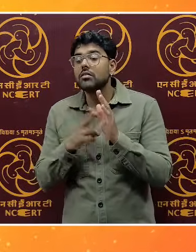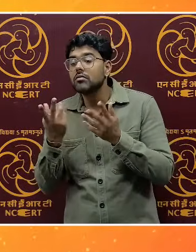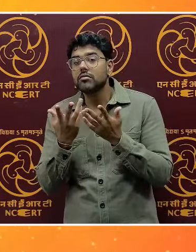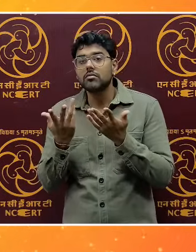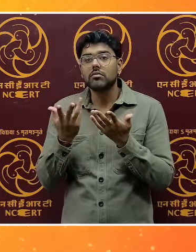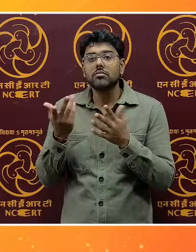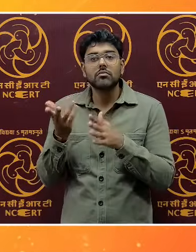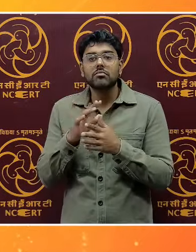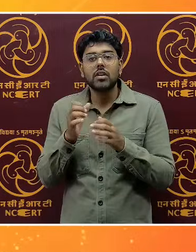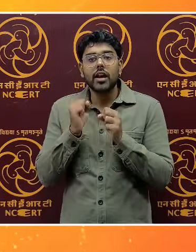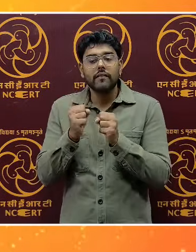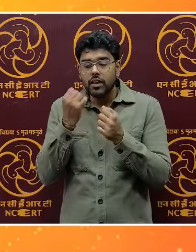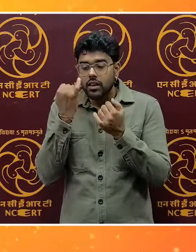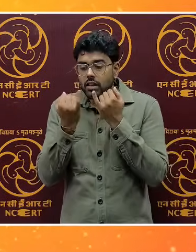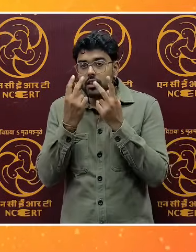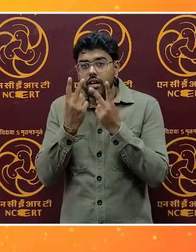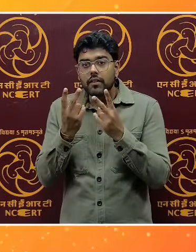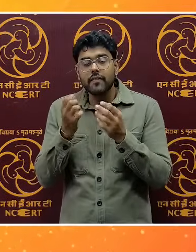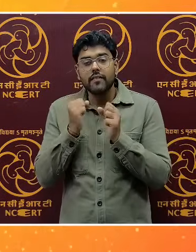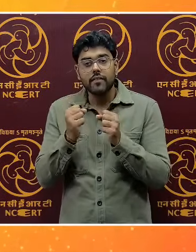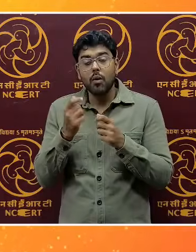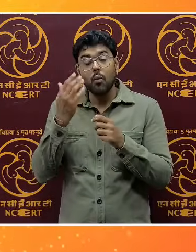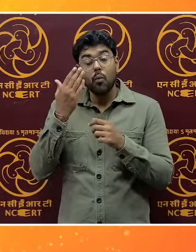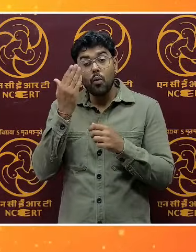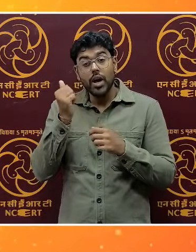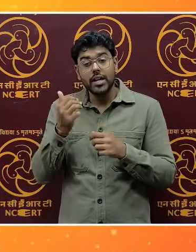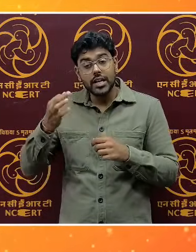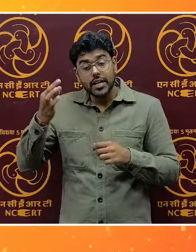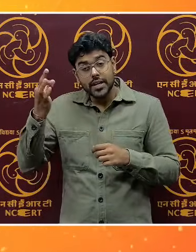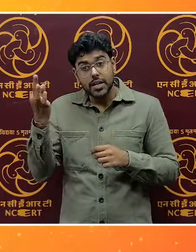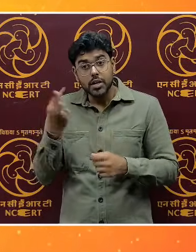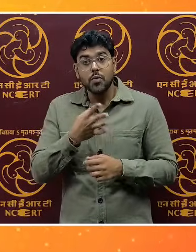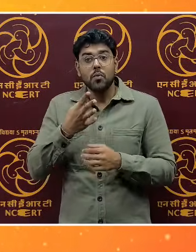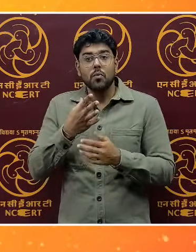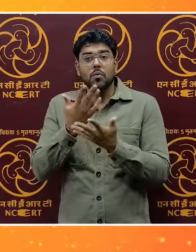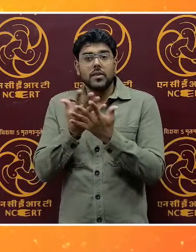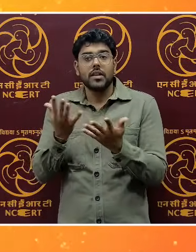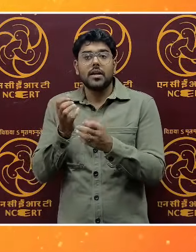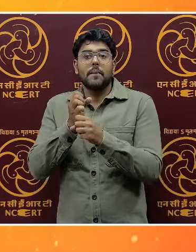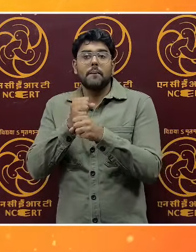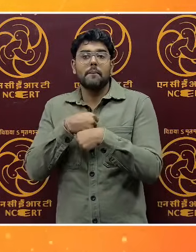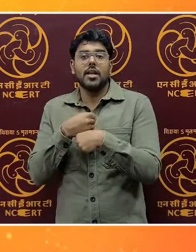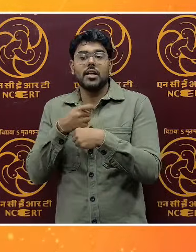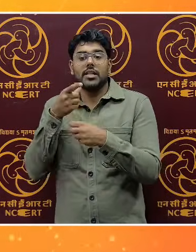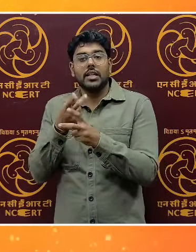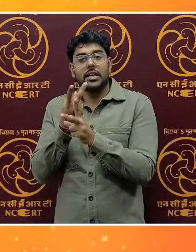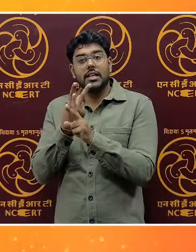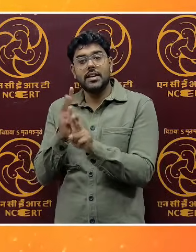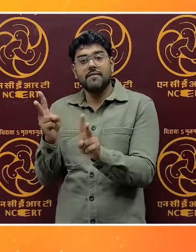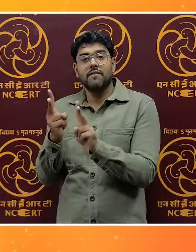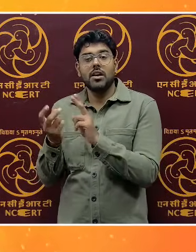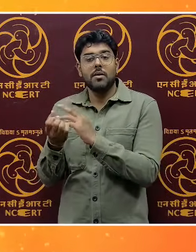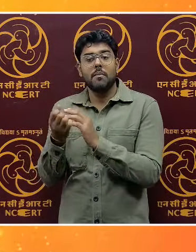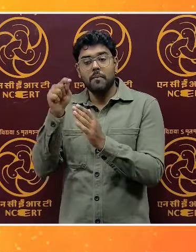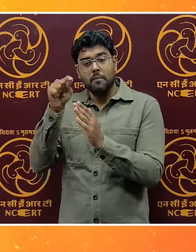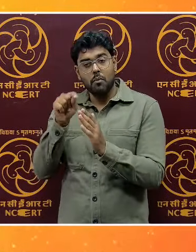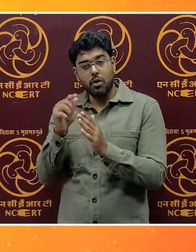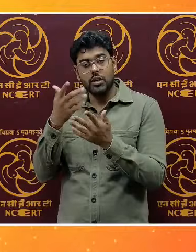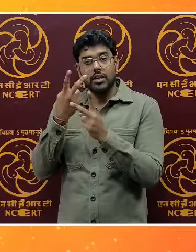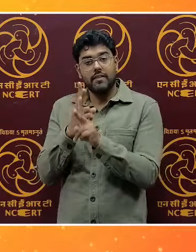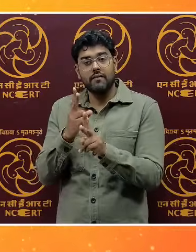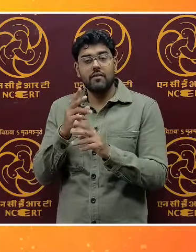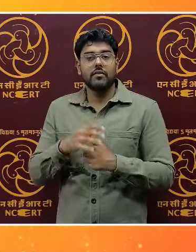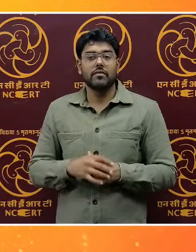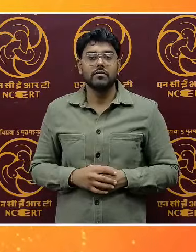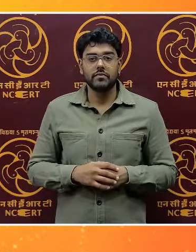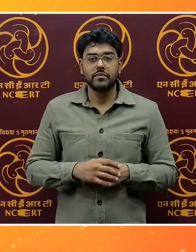No. No. Everything Because is black. a new substance is formed that has got completely different property and the composition is